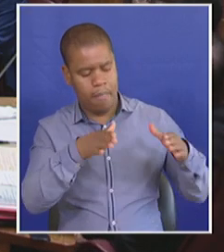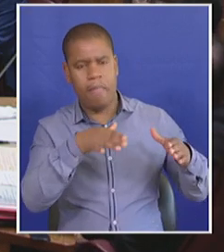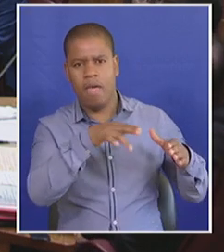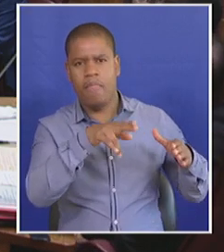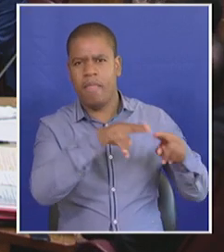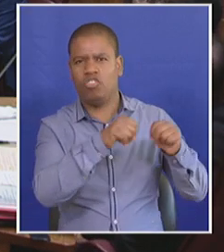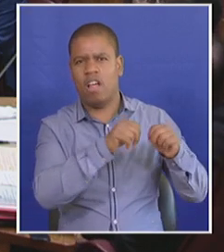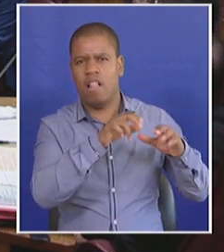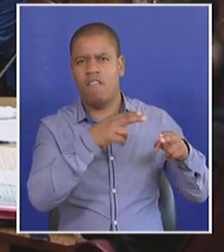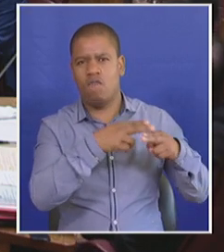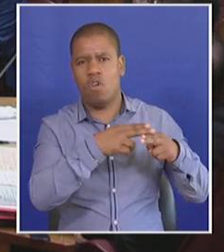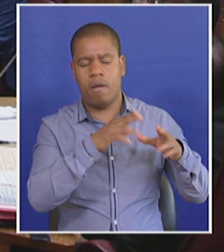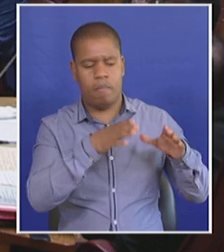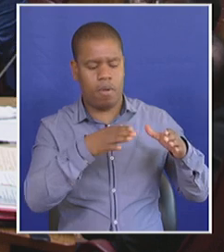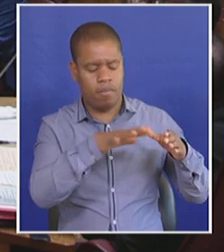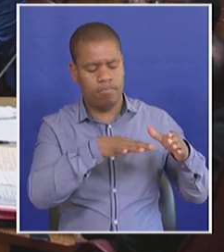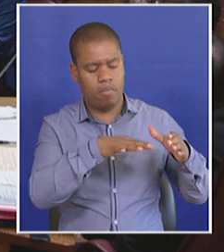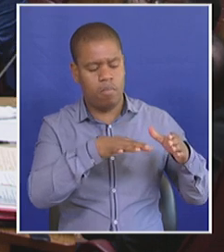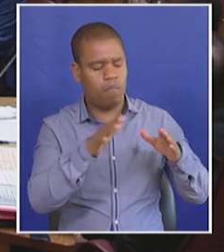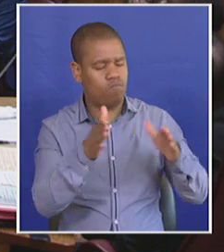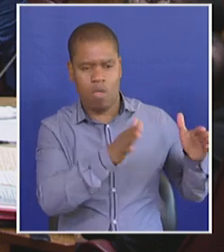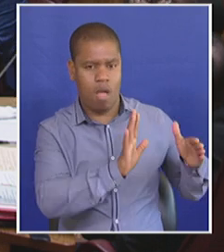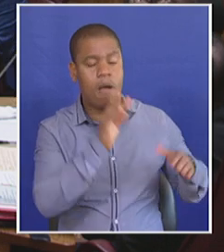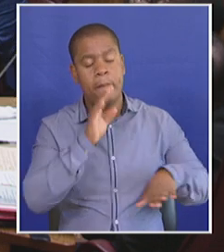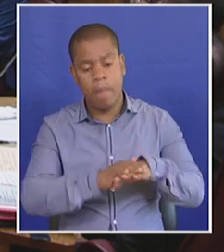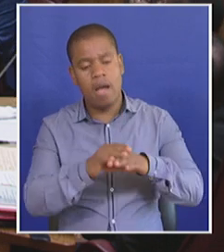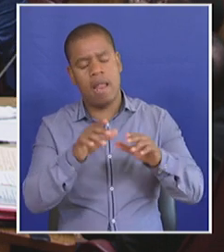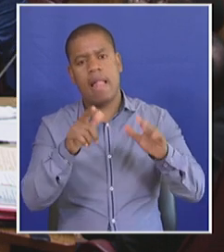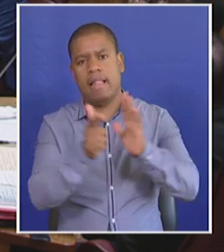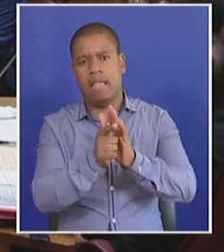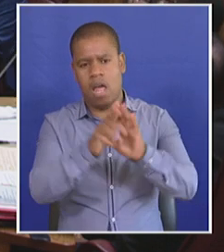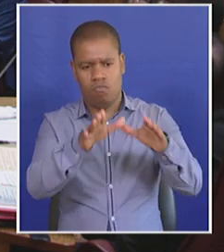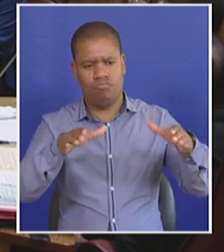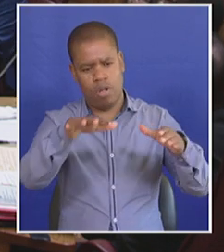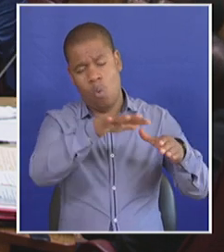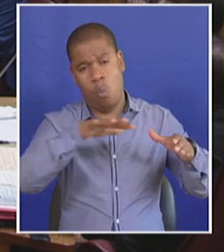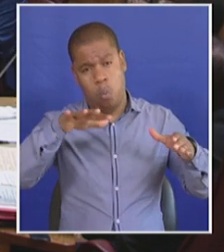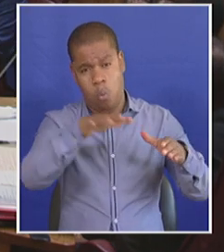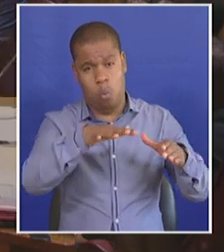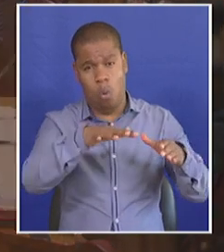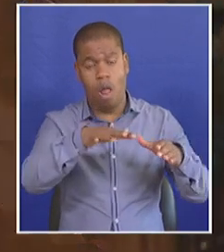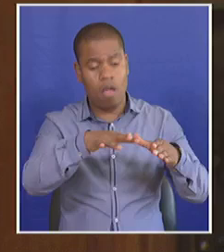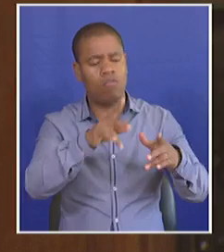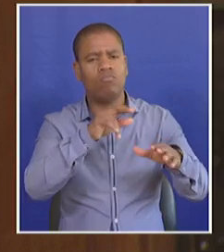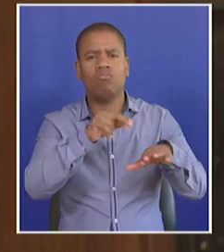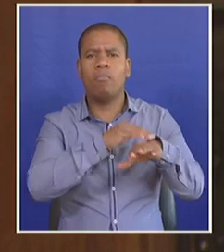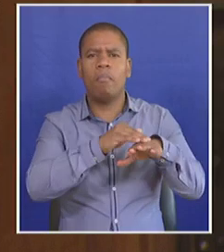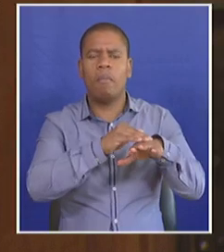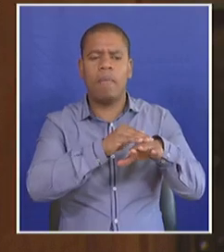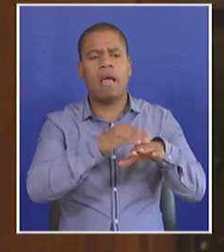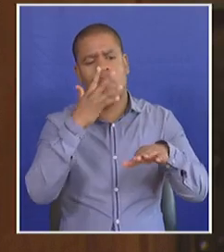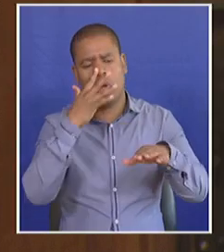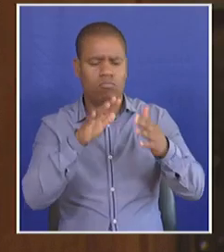to transformation within the legal profession. So you're more than welcome to rule me out of order if that